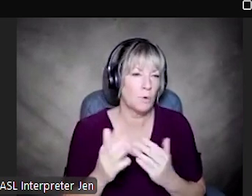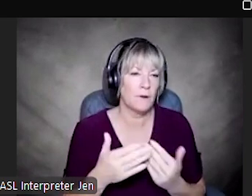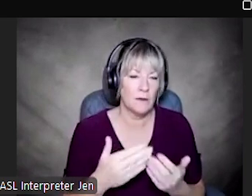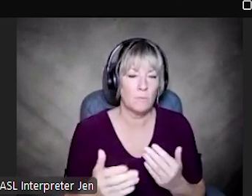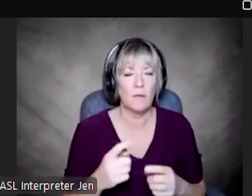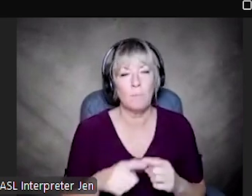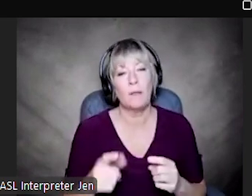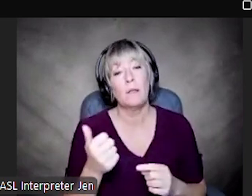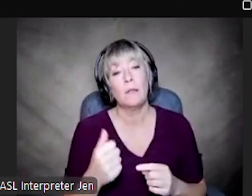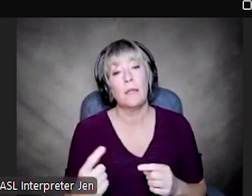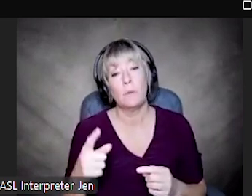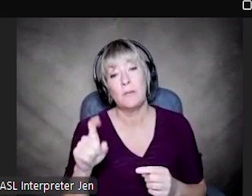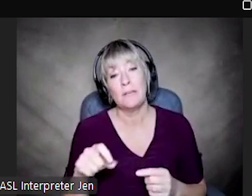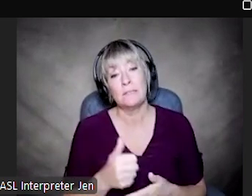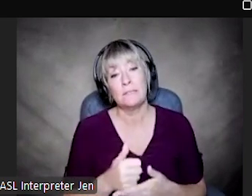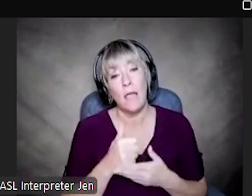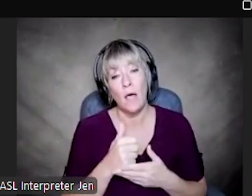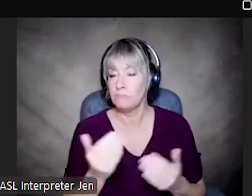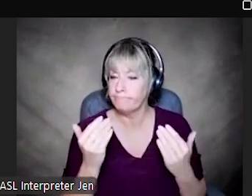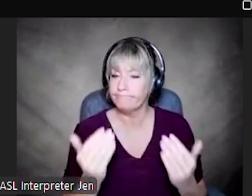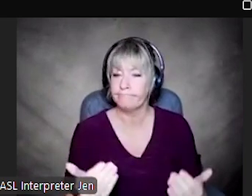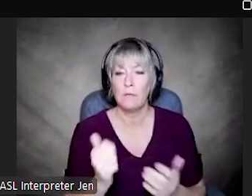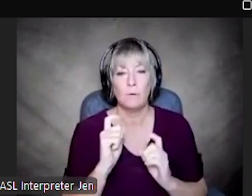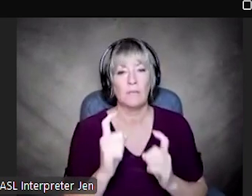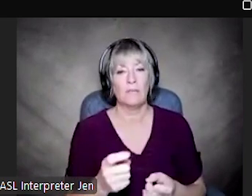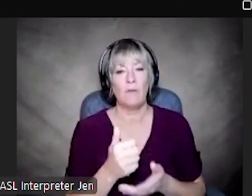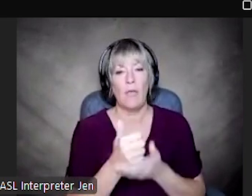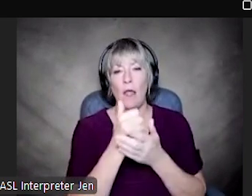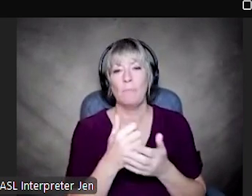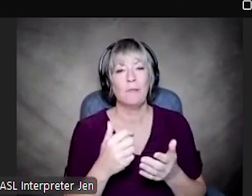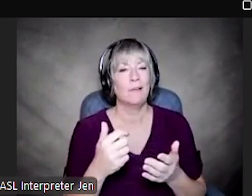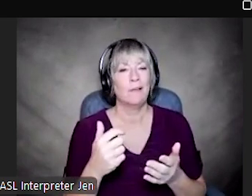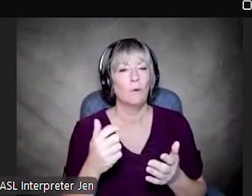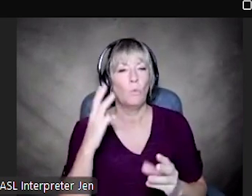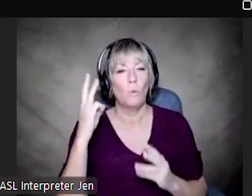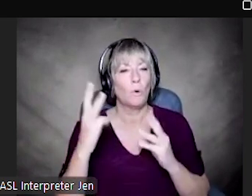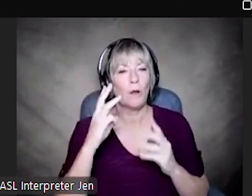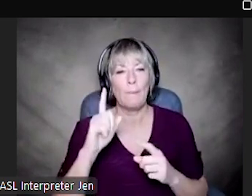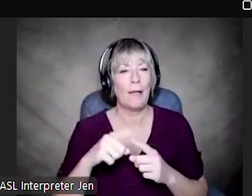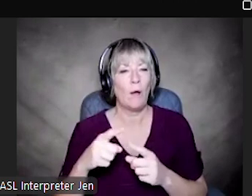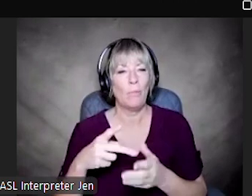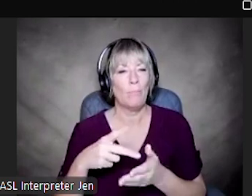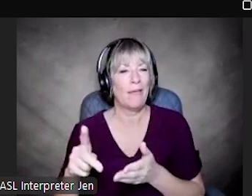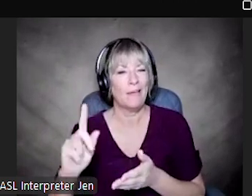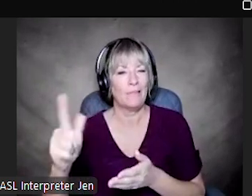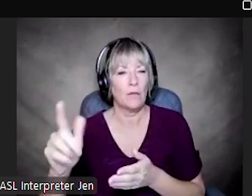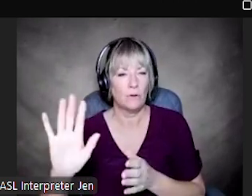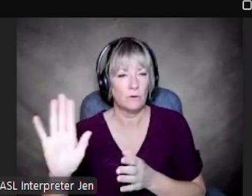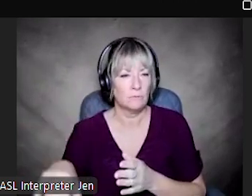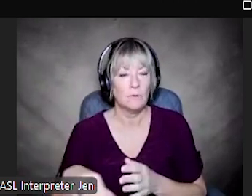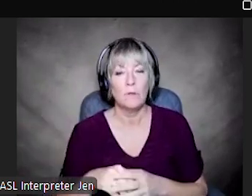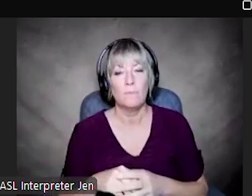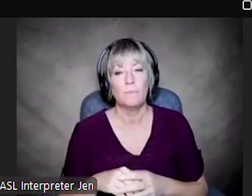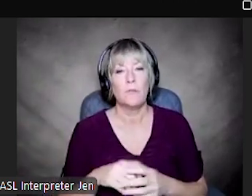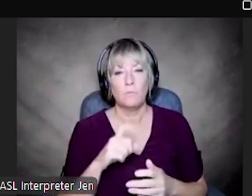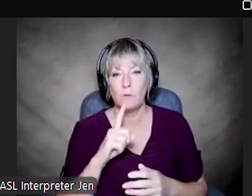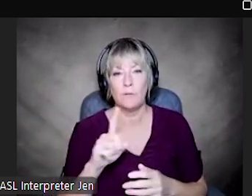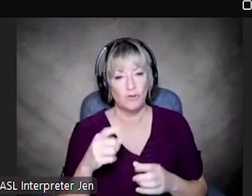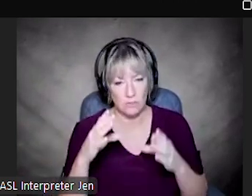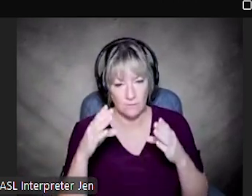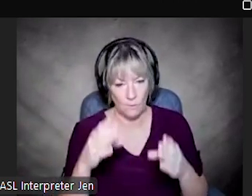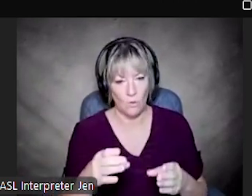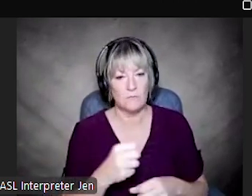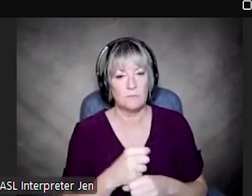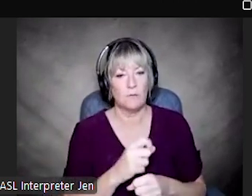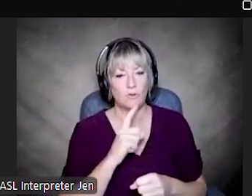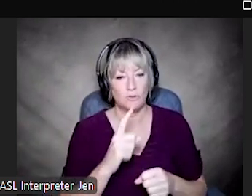anybody who needs help, let's give them the help they need. We'll worry about who how they can cover the costs later, and really just worry about making